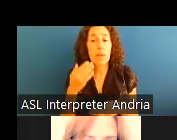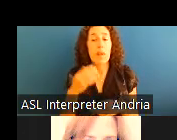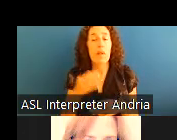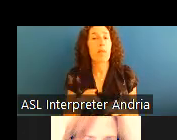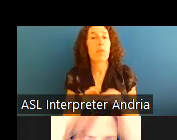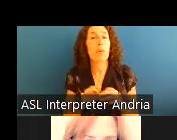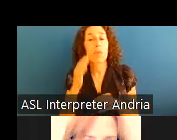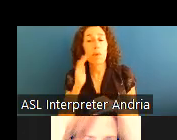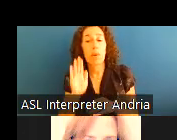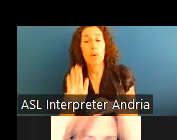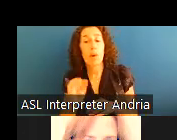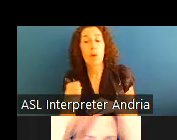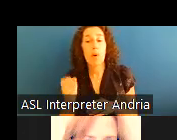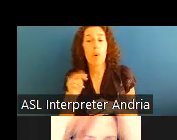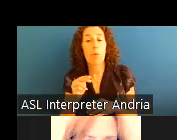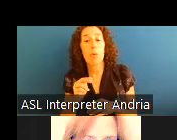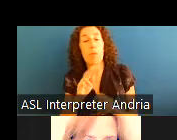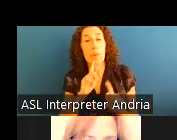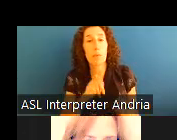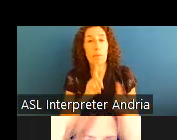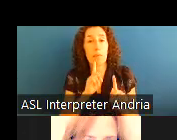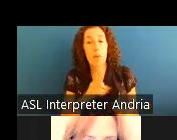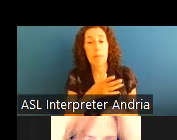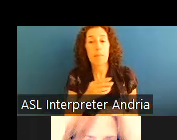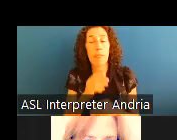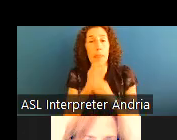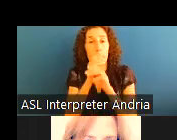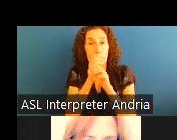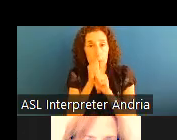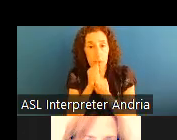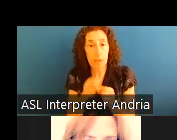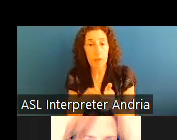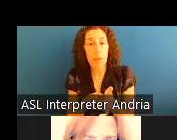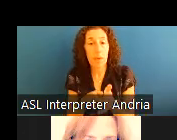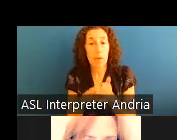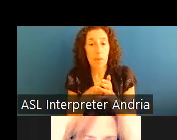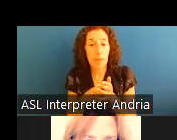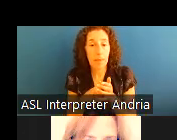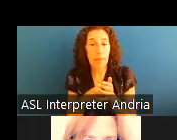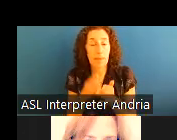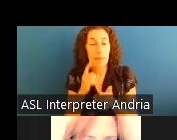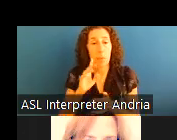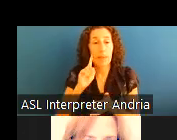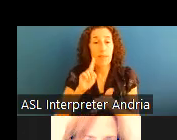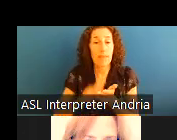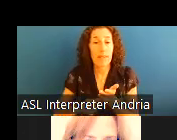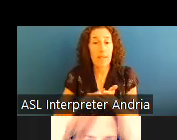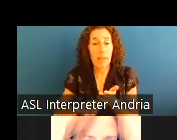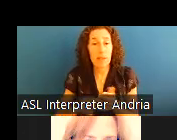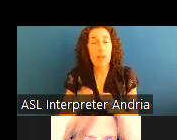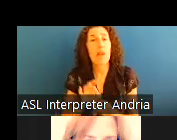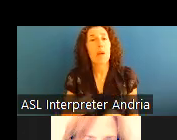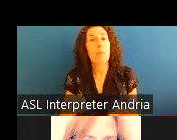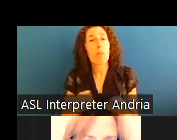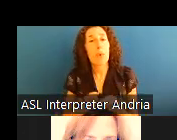and confidentiality requirements and limitations. And being able to articulate that to a